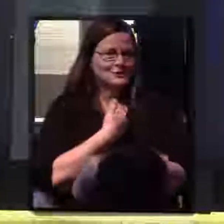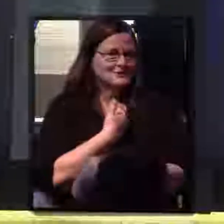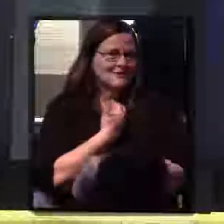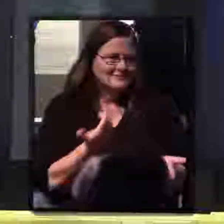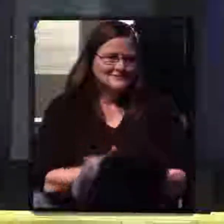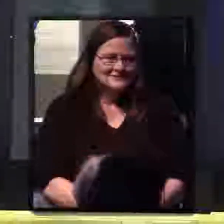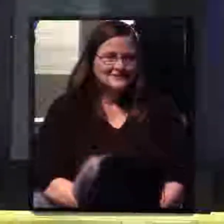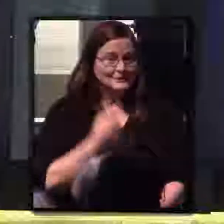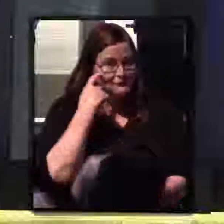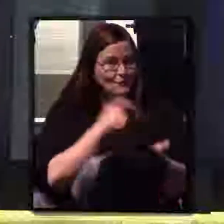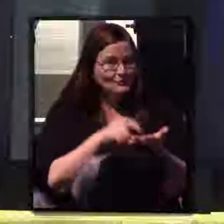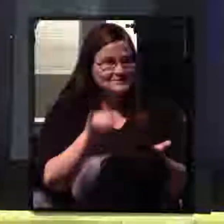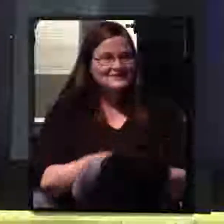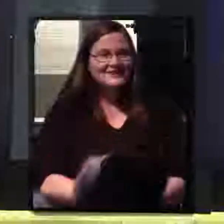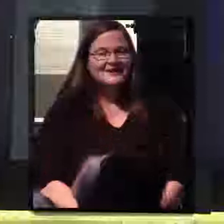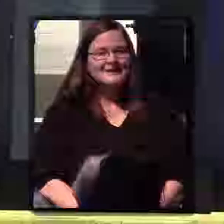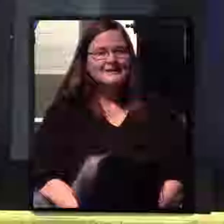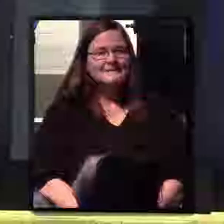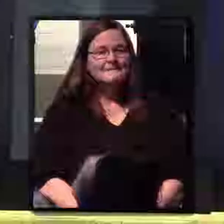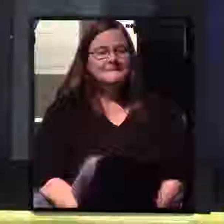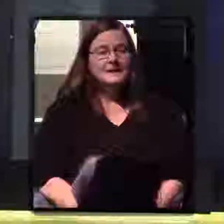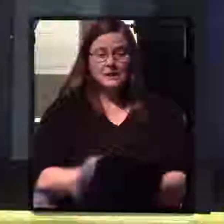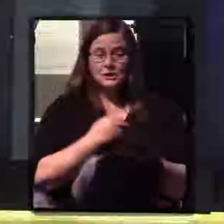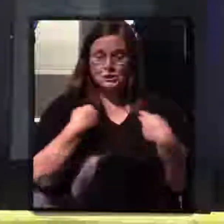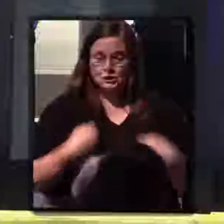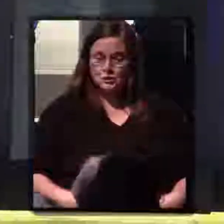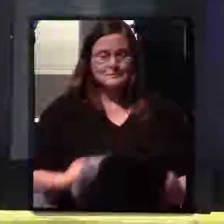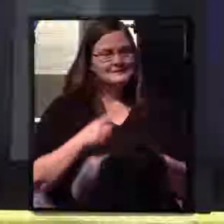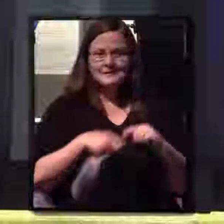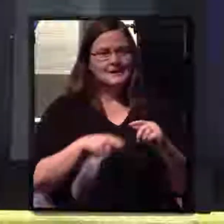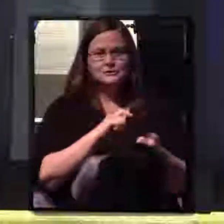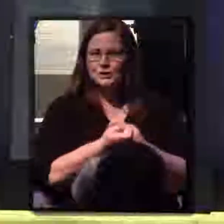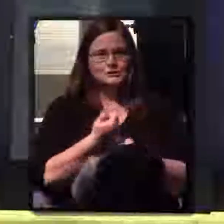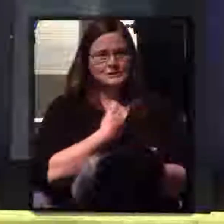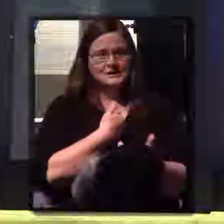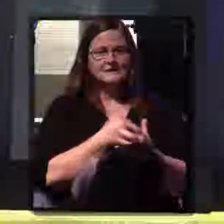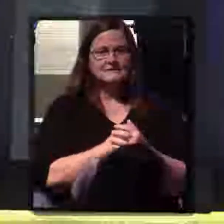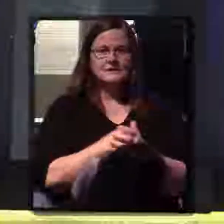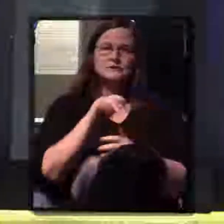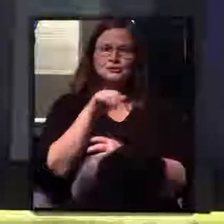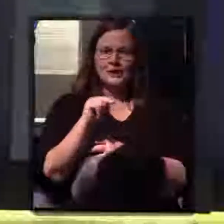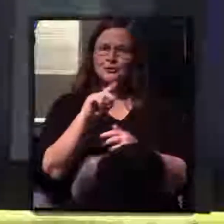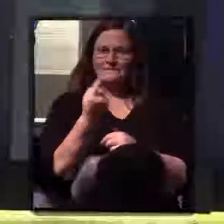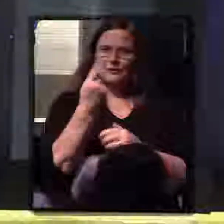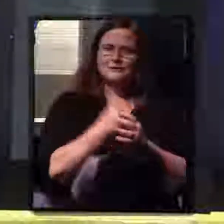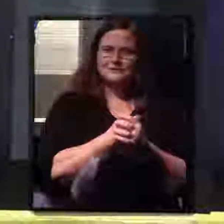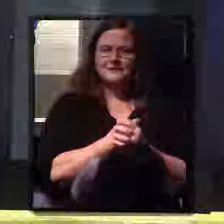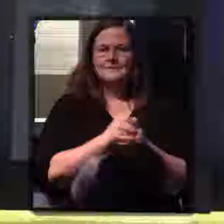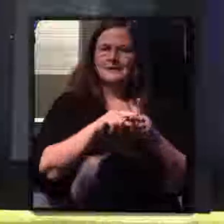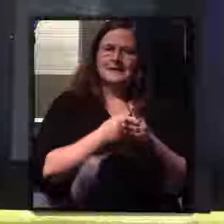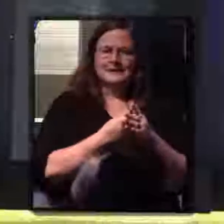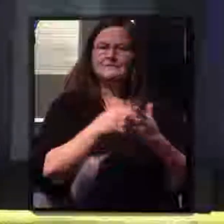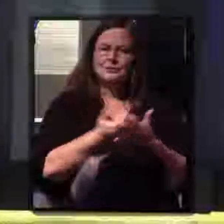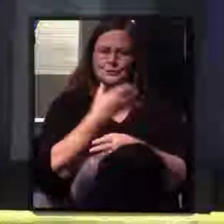we are incapable of changing ourselves. You ever notice that? That we, as human beings, are incapable of changing ourselves.